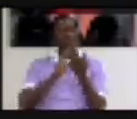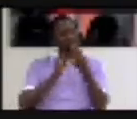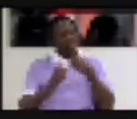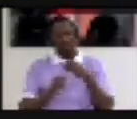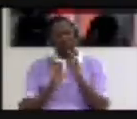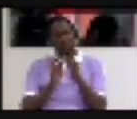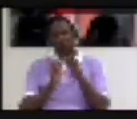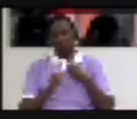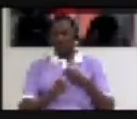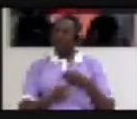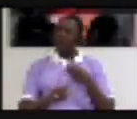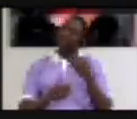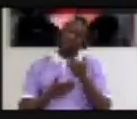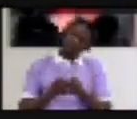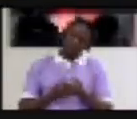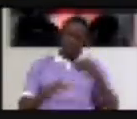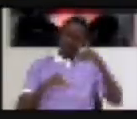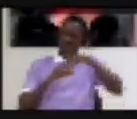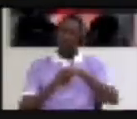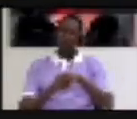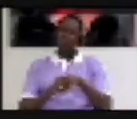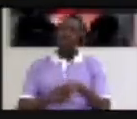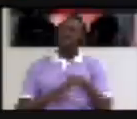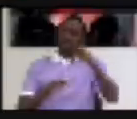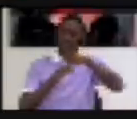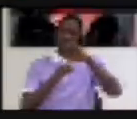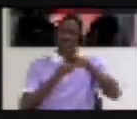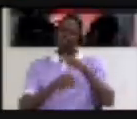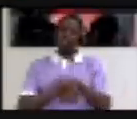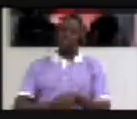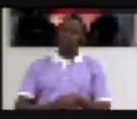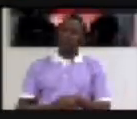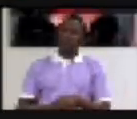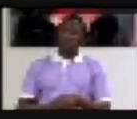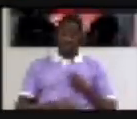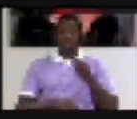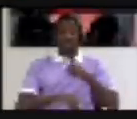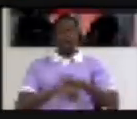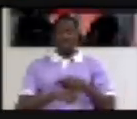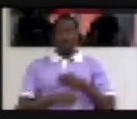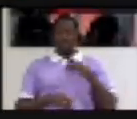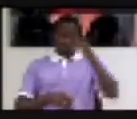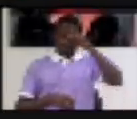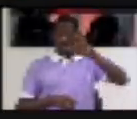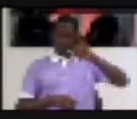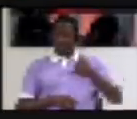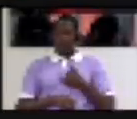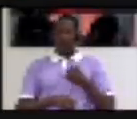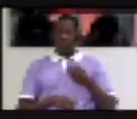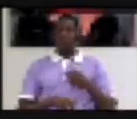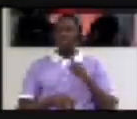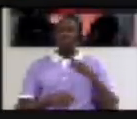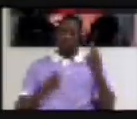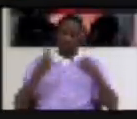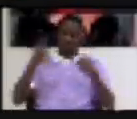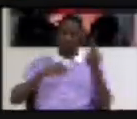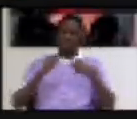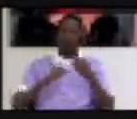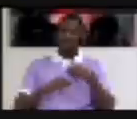This time around, I agree and I went to contest the election in